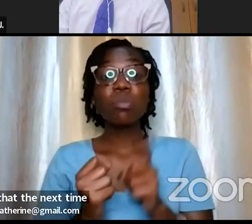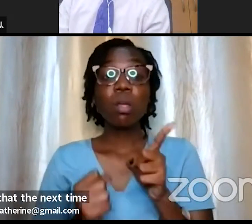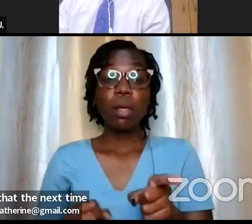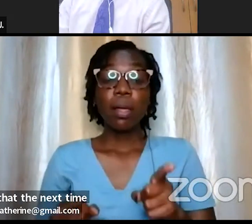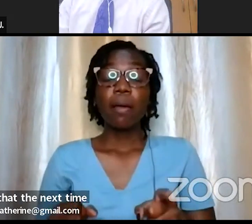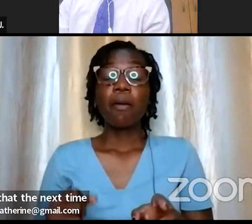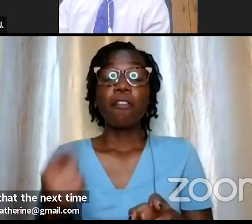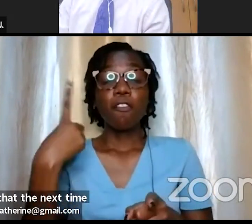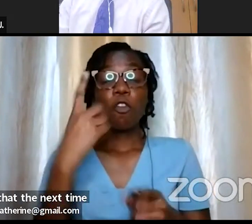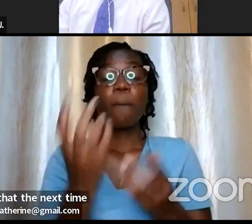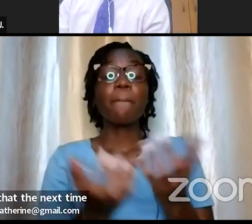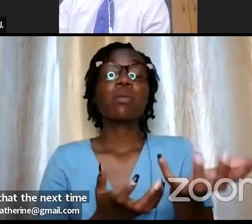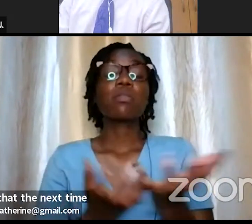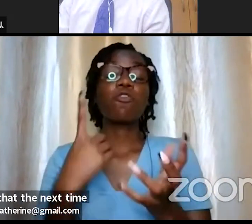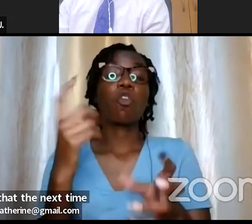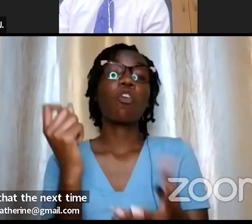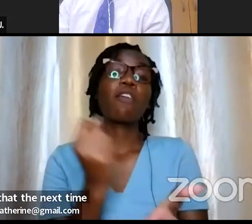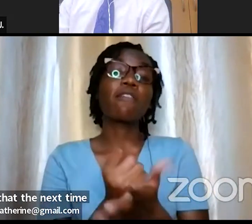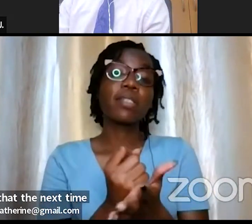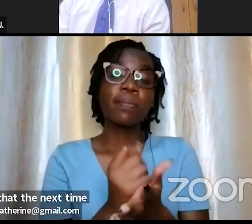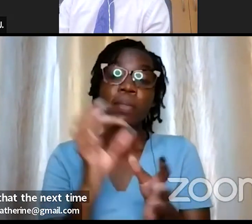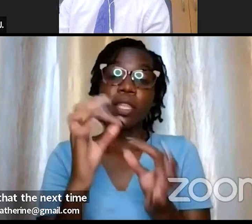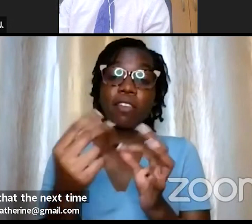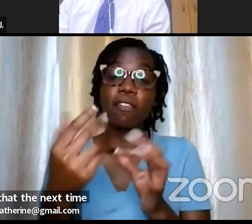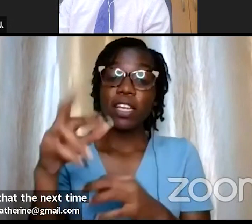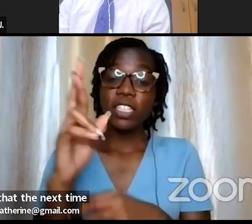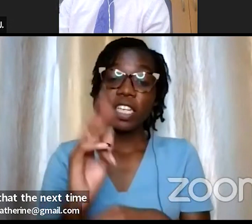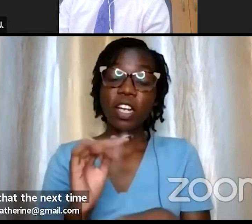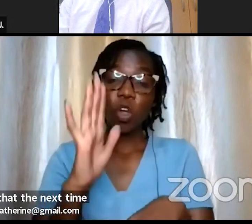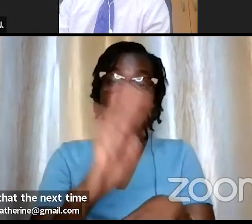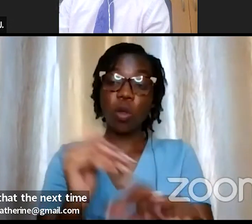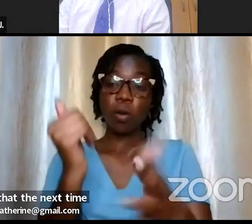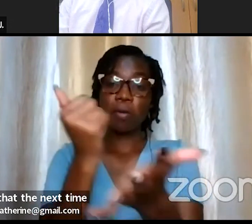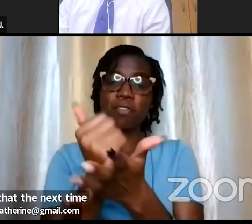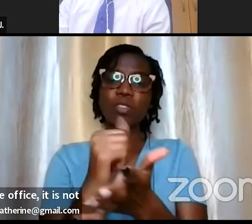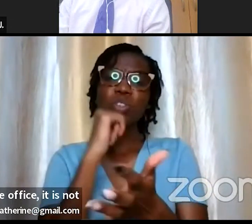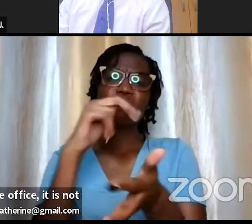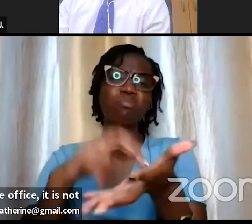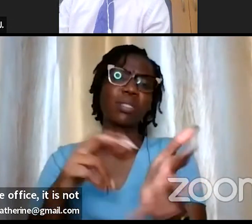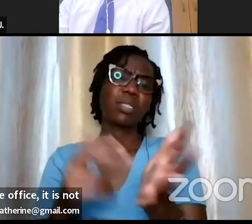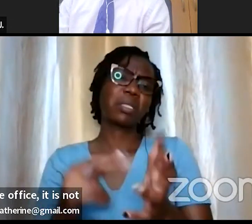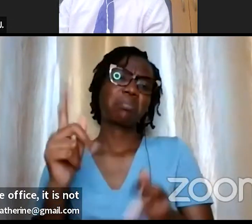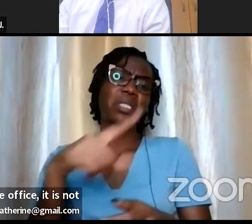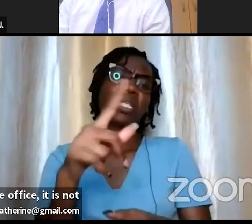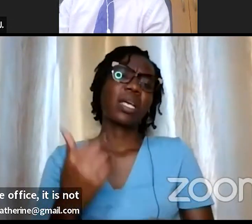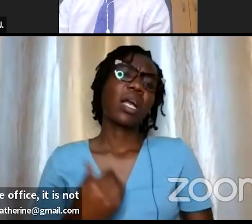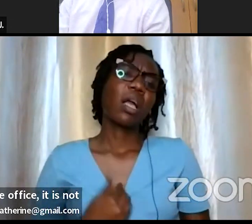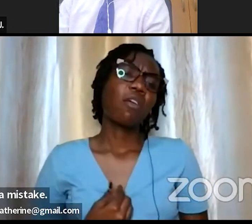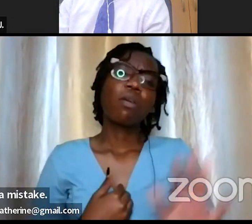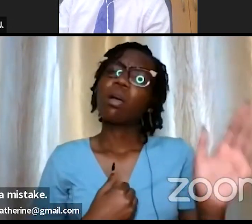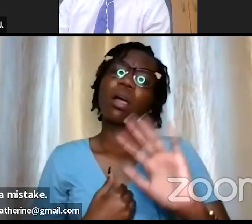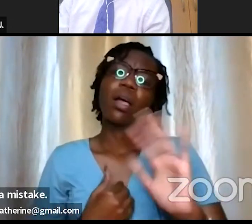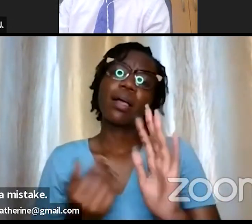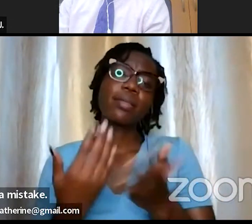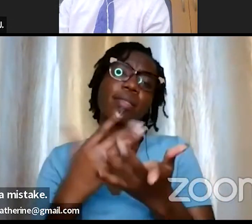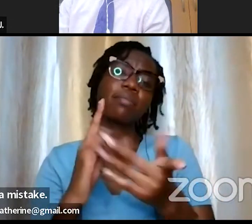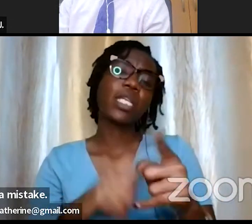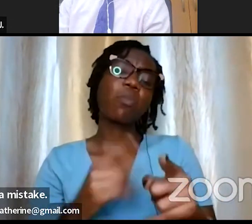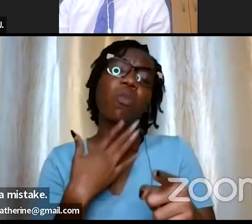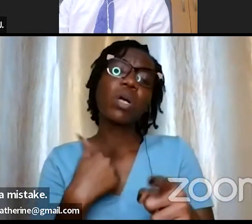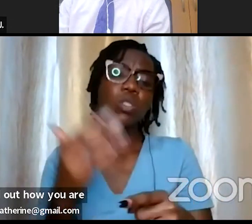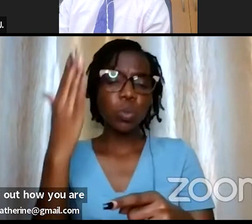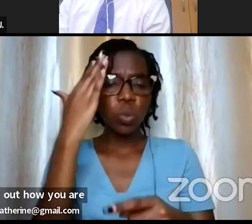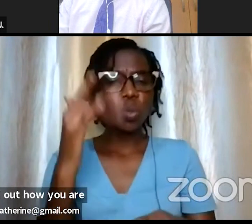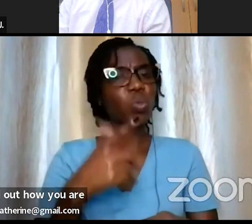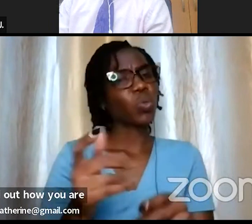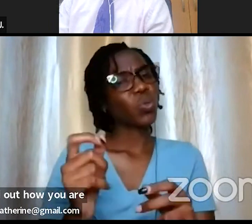HR is calling you to the office, it is not because you have made a mistake. Sometimes we just want to find out how you are doing and whether you